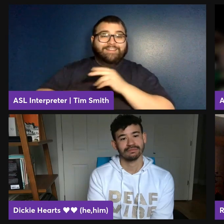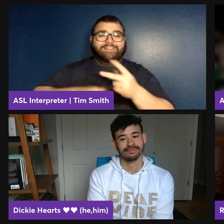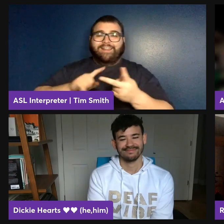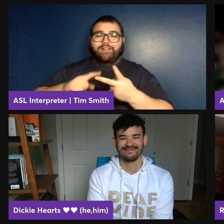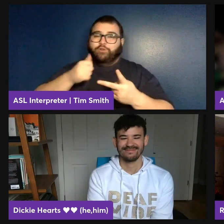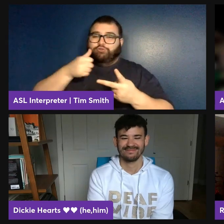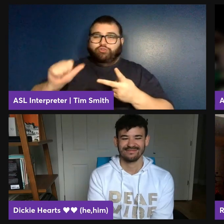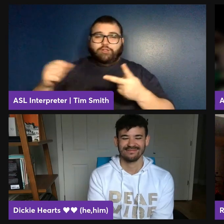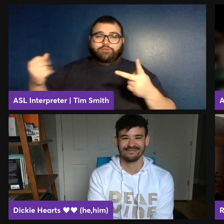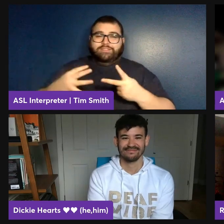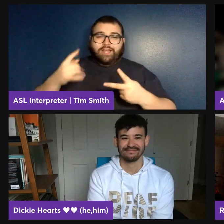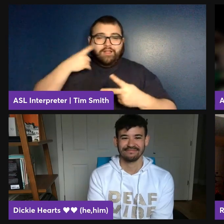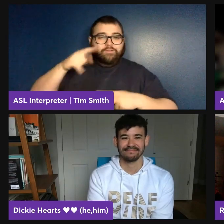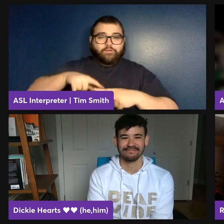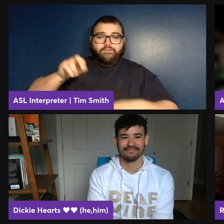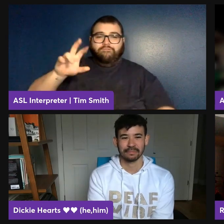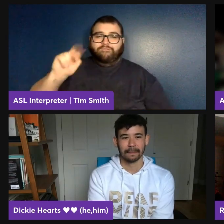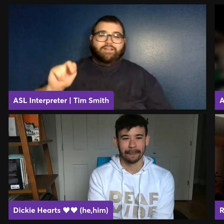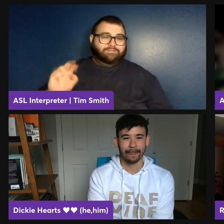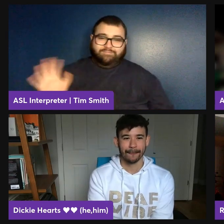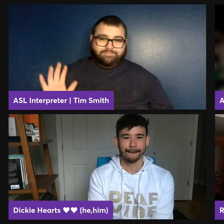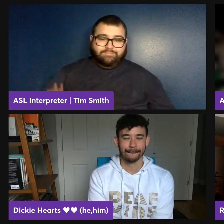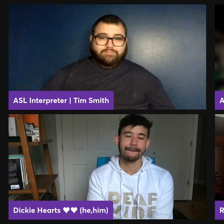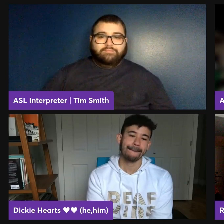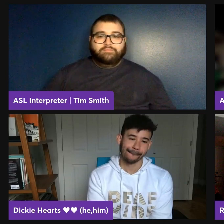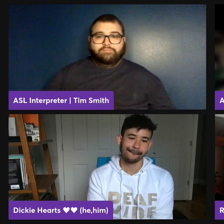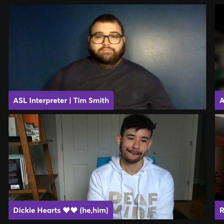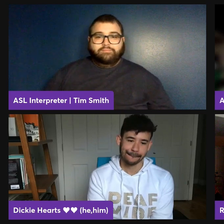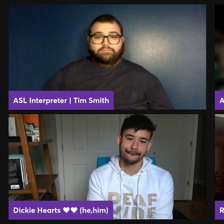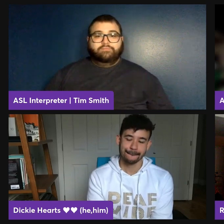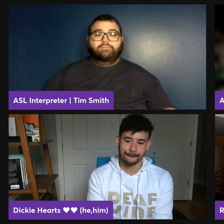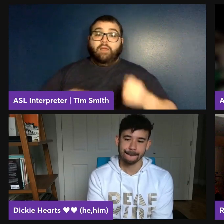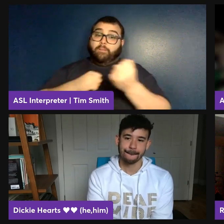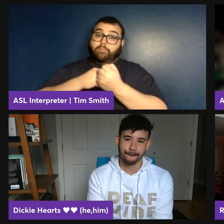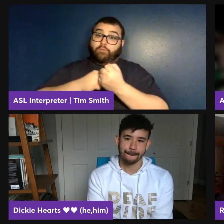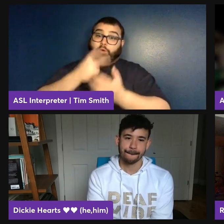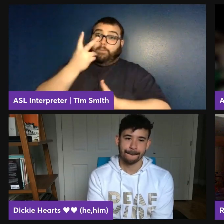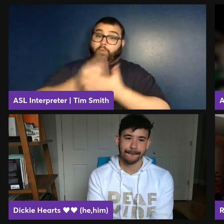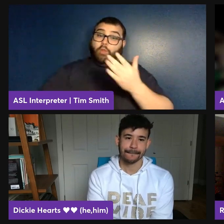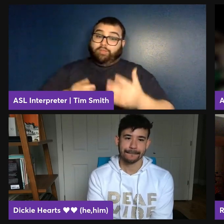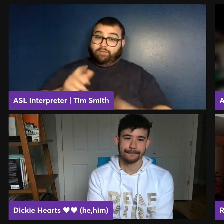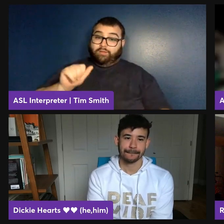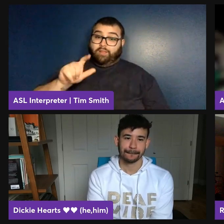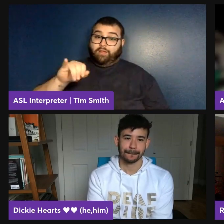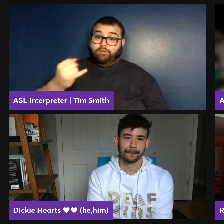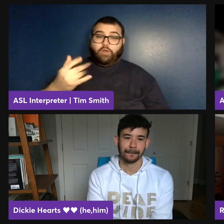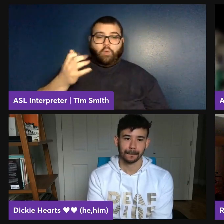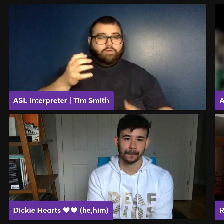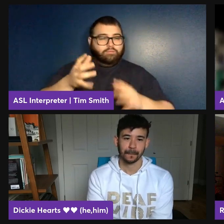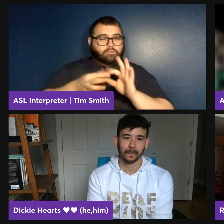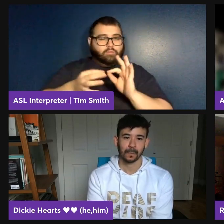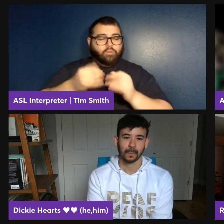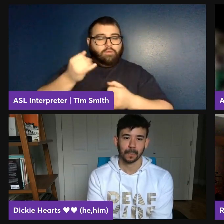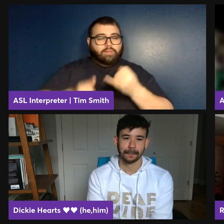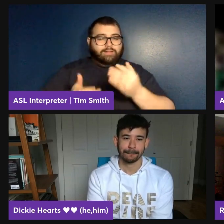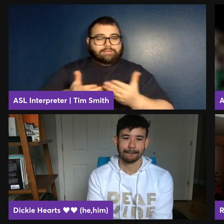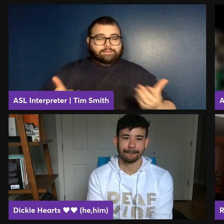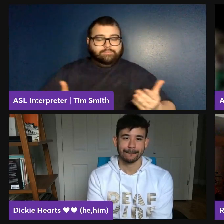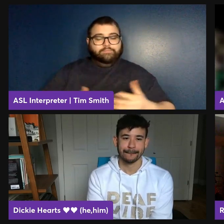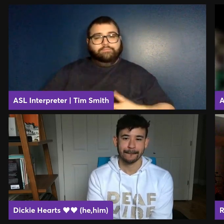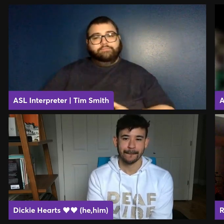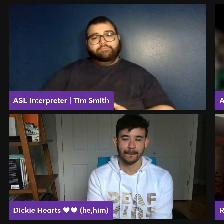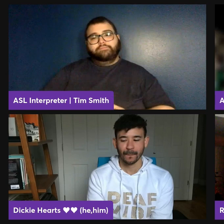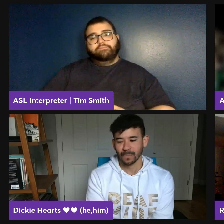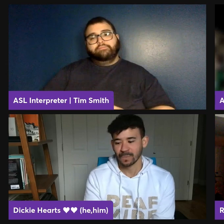scare us just for the fun of it. I'm pro both those things. I want to say one last thing, which is a related thing